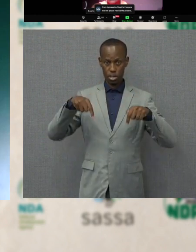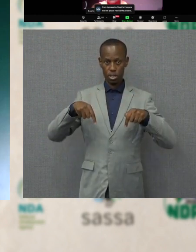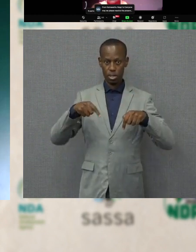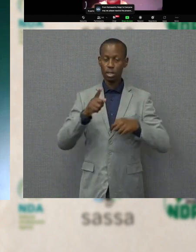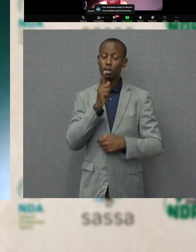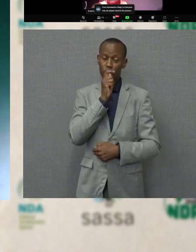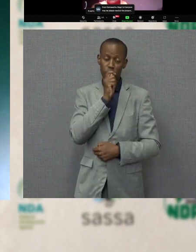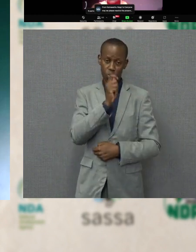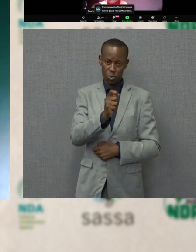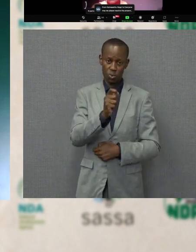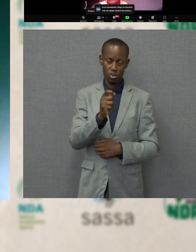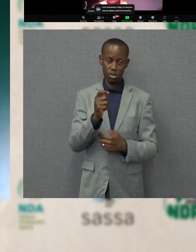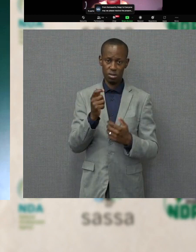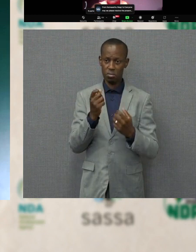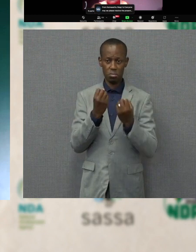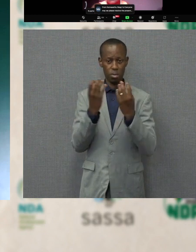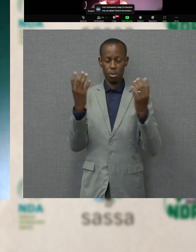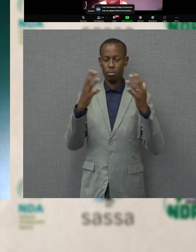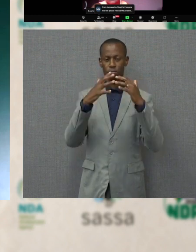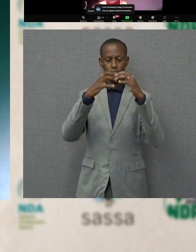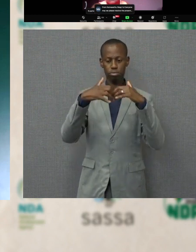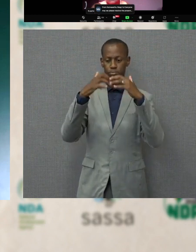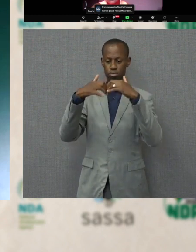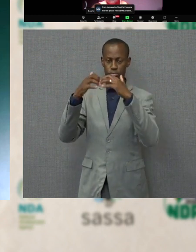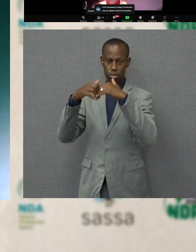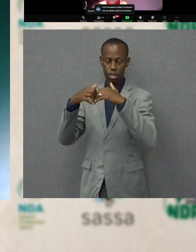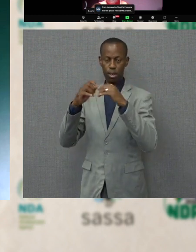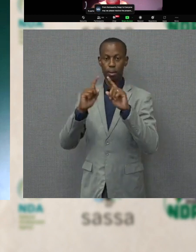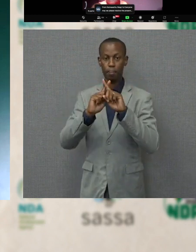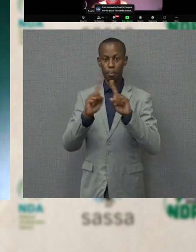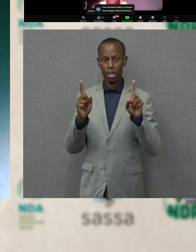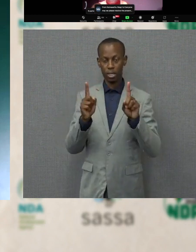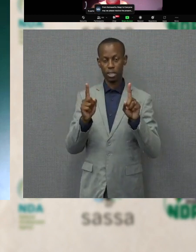there's collapse. But we speak about how to ask for